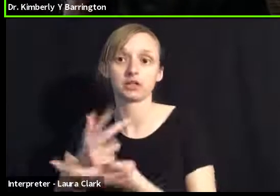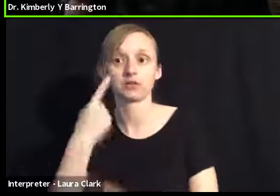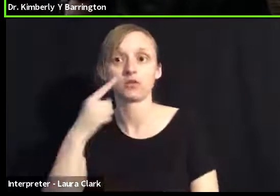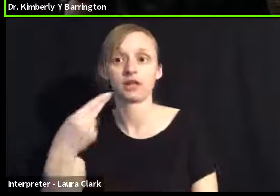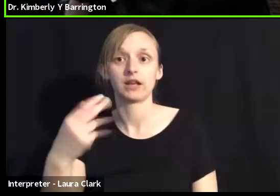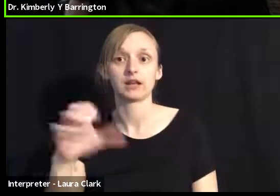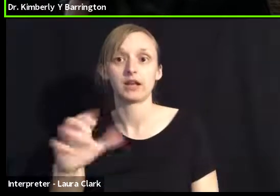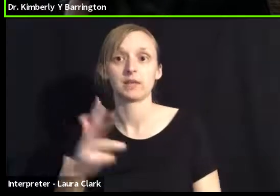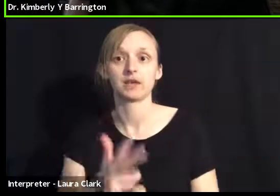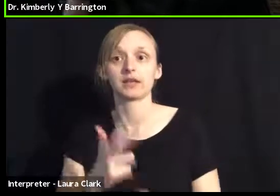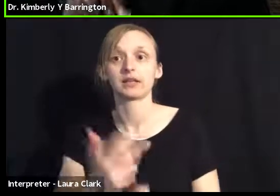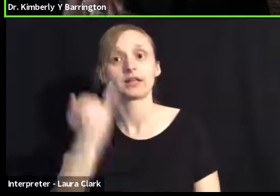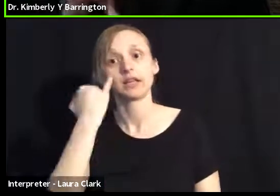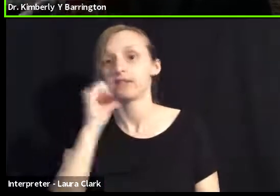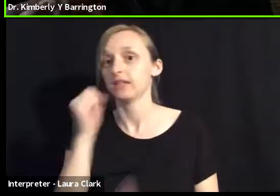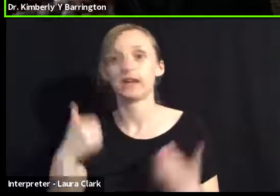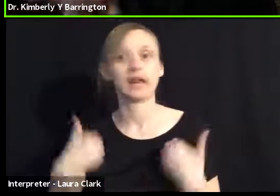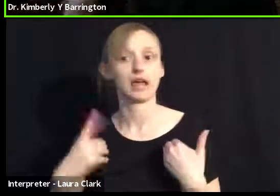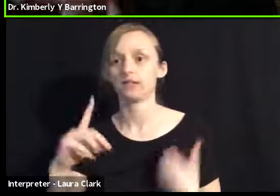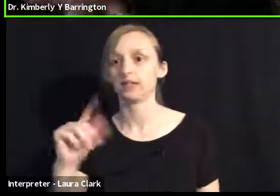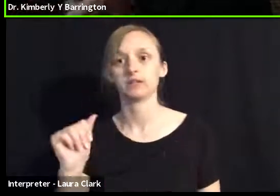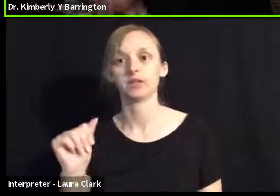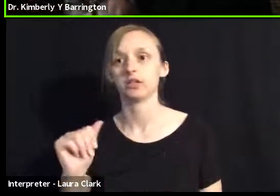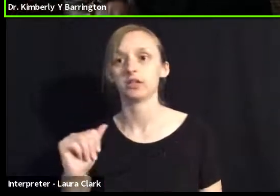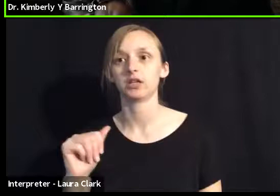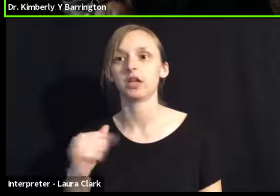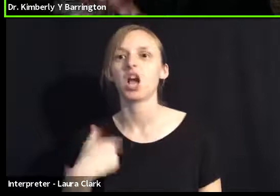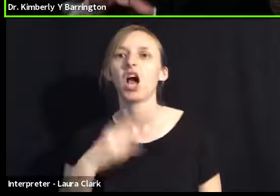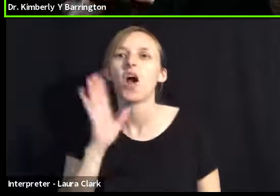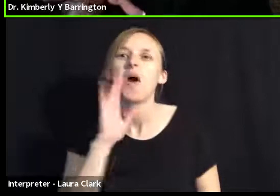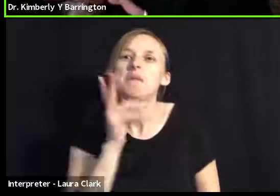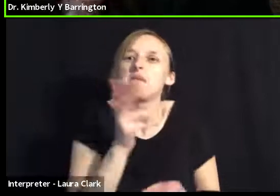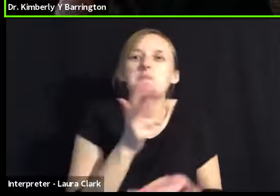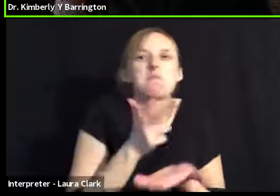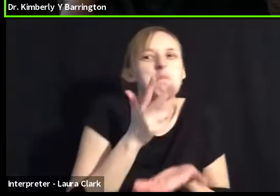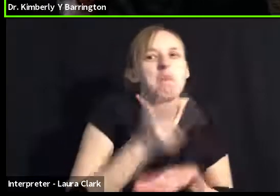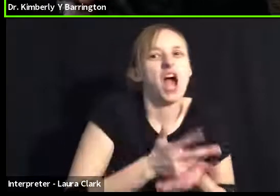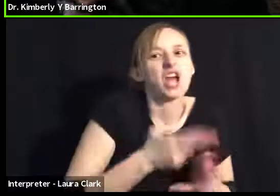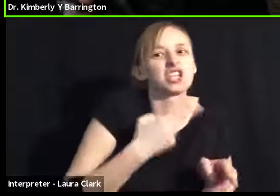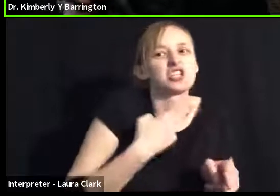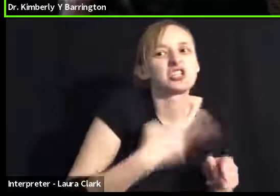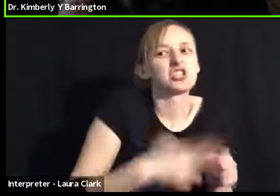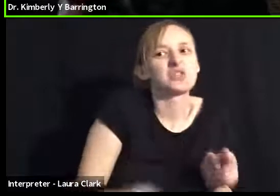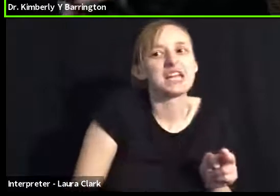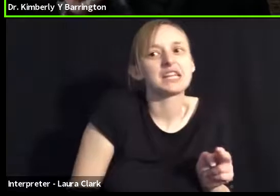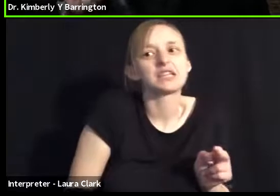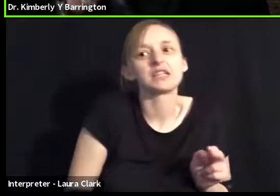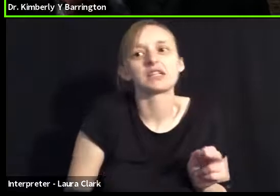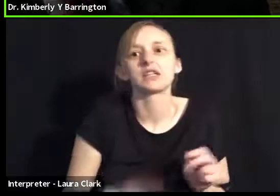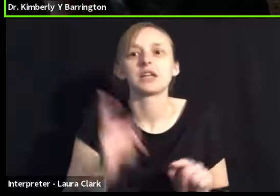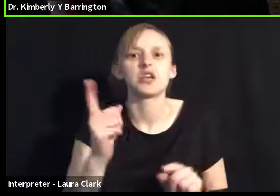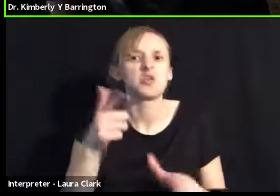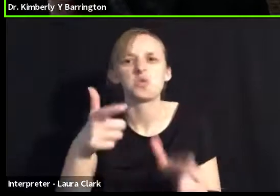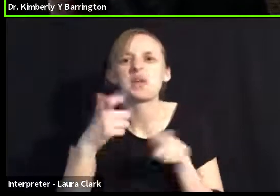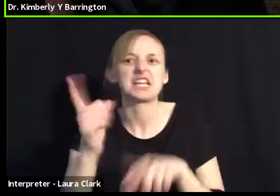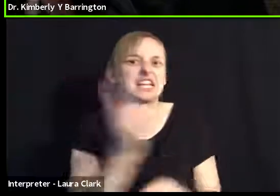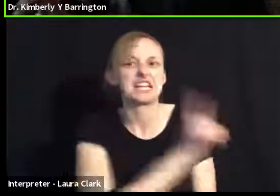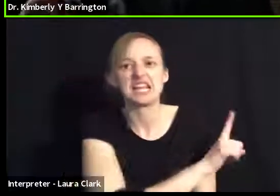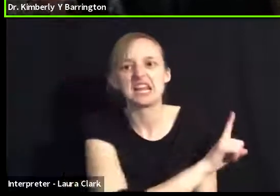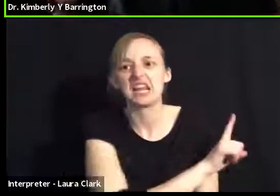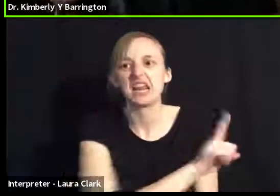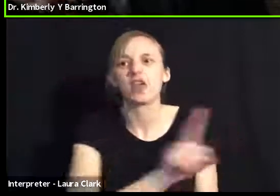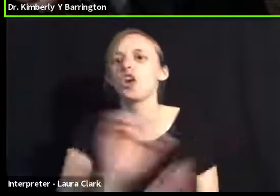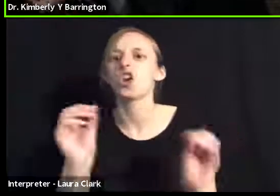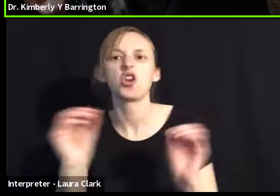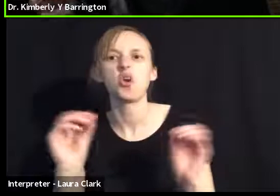you didn't have a disability, I'm gonna park here just real quick. And it'll take me but a second to go get in. And cause ain't nobody gonna